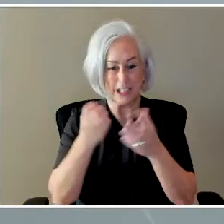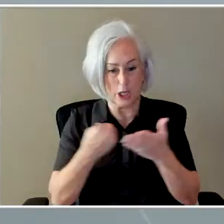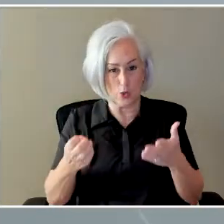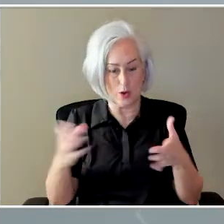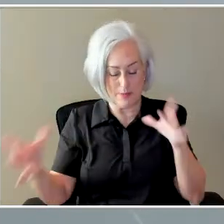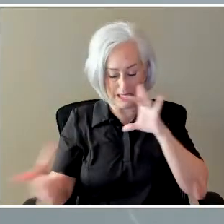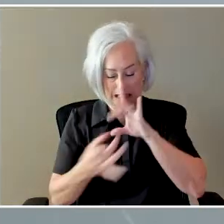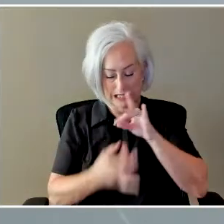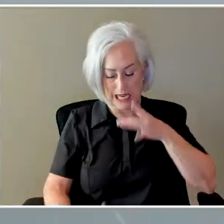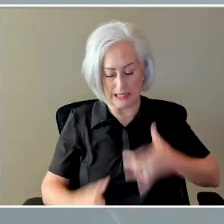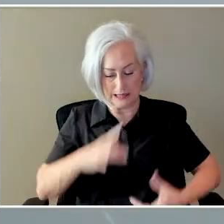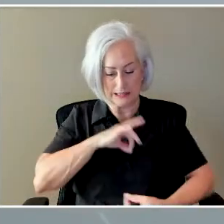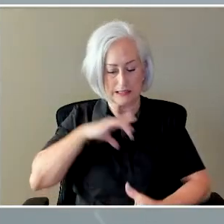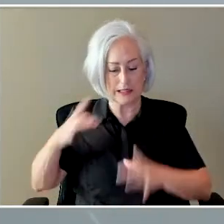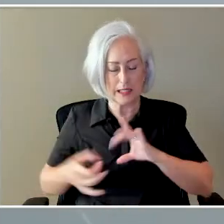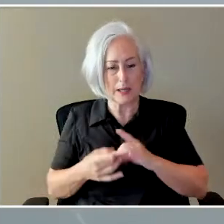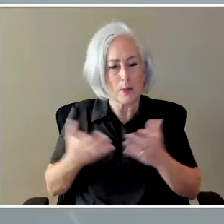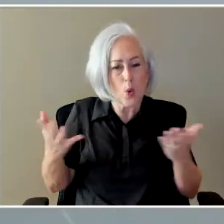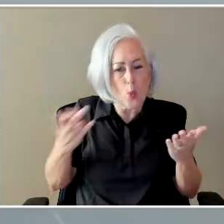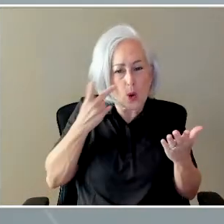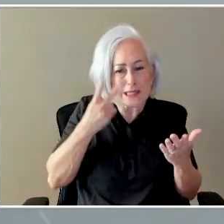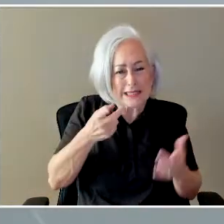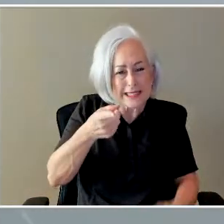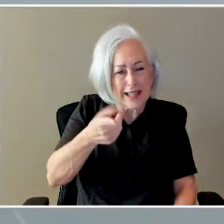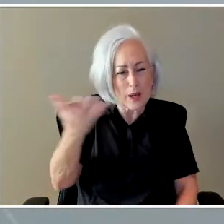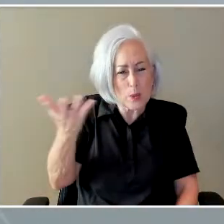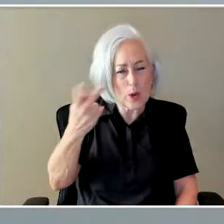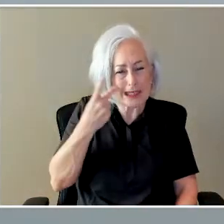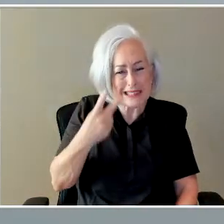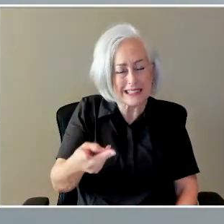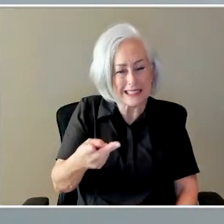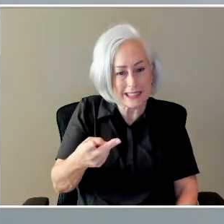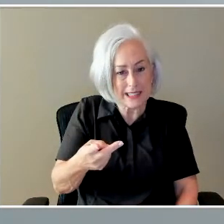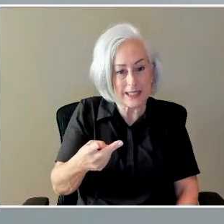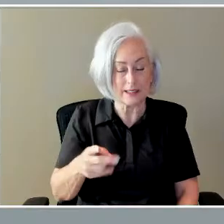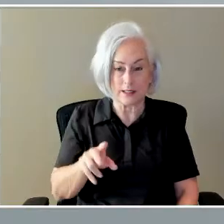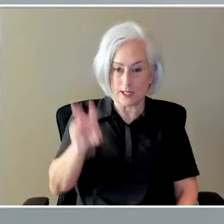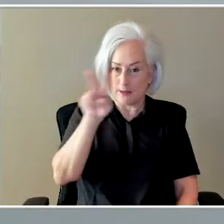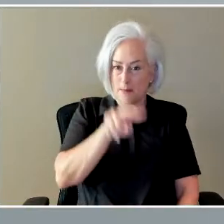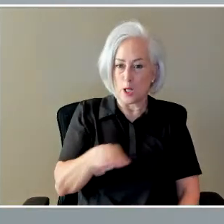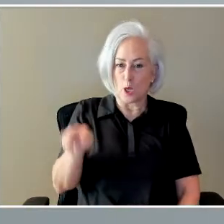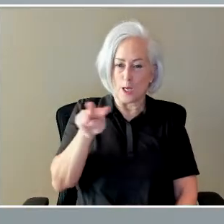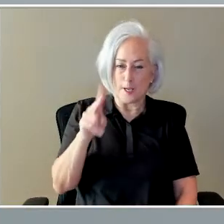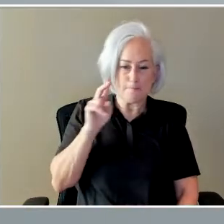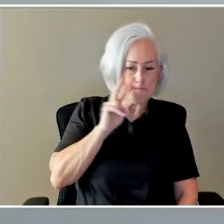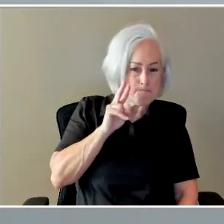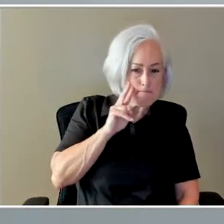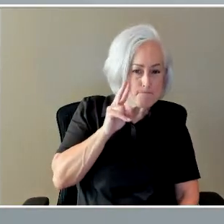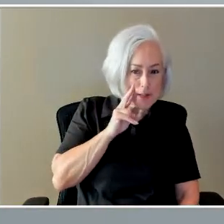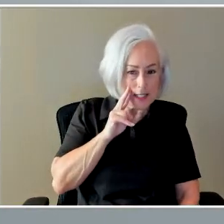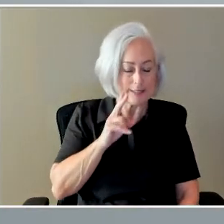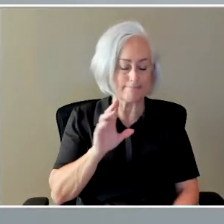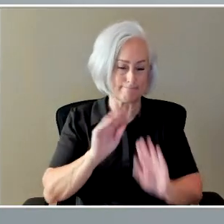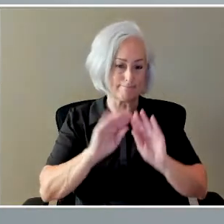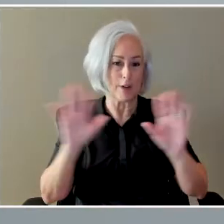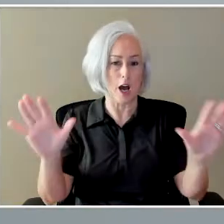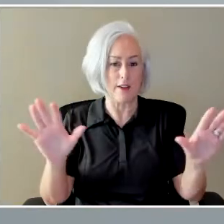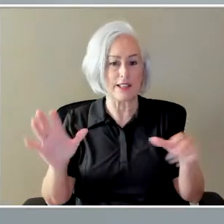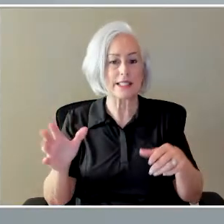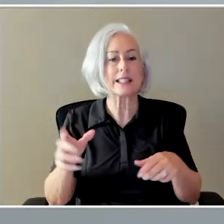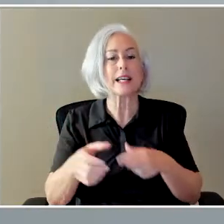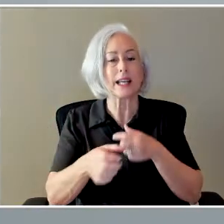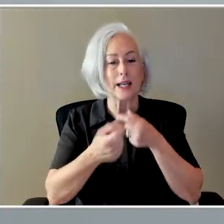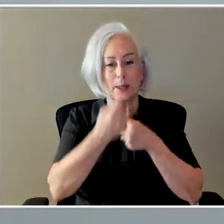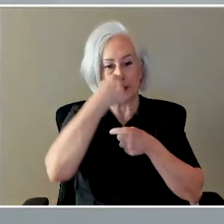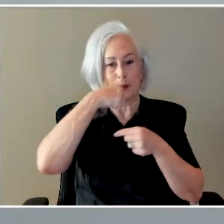us through what we're seeing here. I mean, from what I can see, obviously he's on the ventilator. He's got lots of pillows propped up.